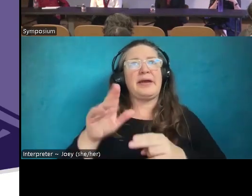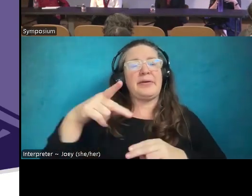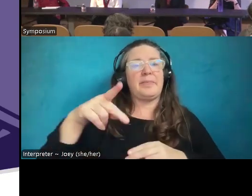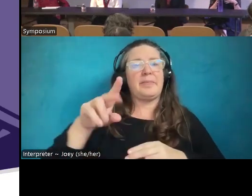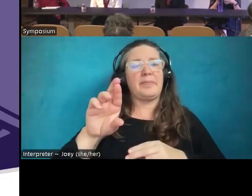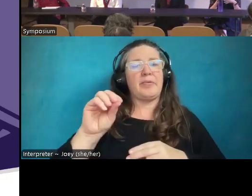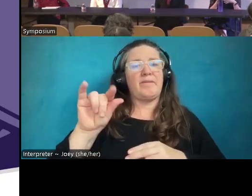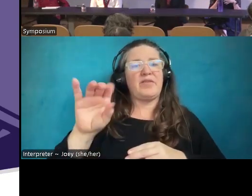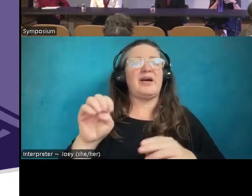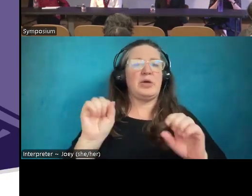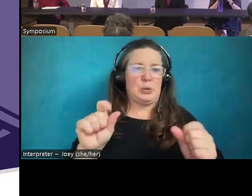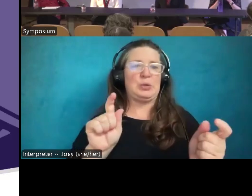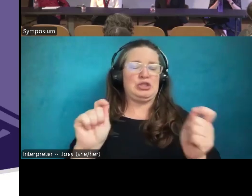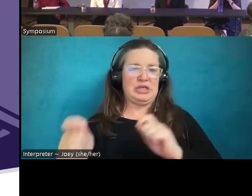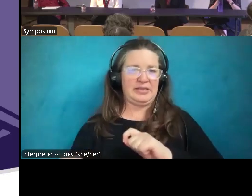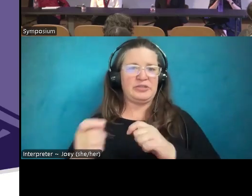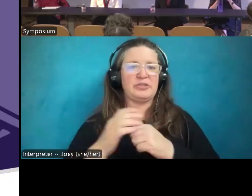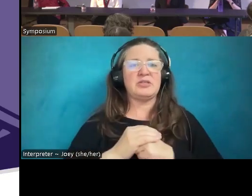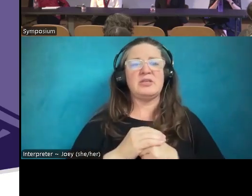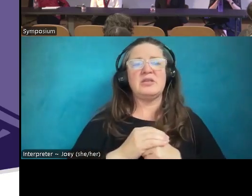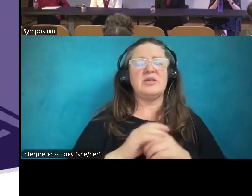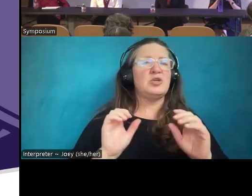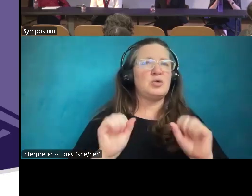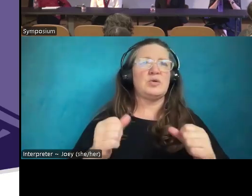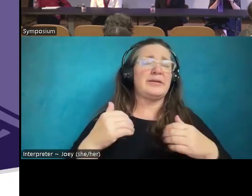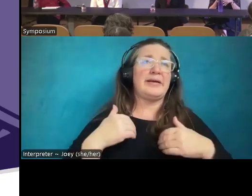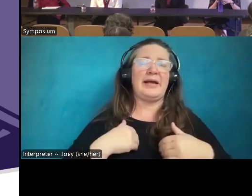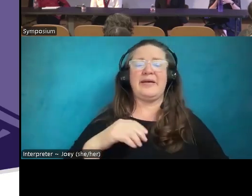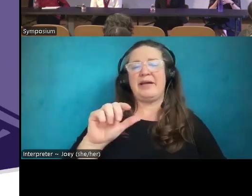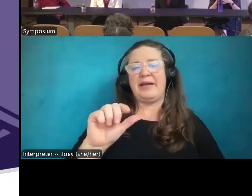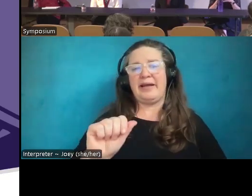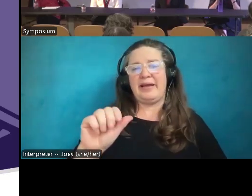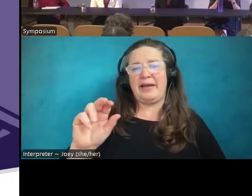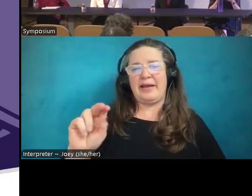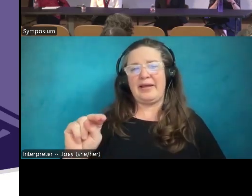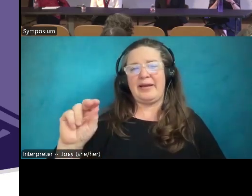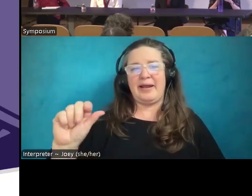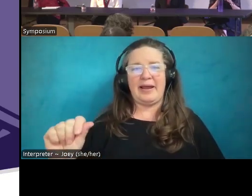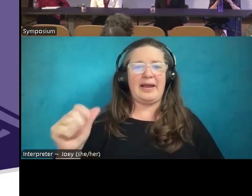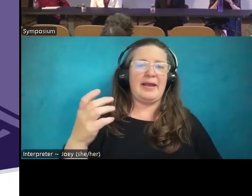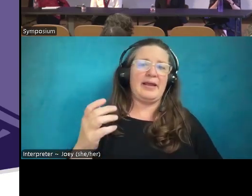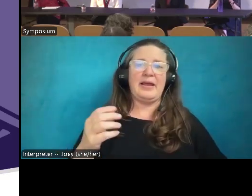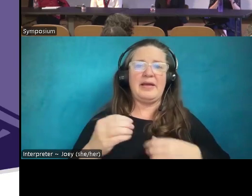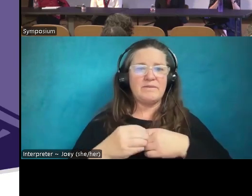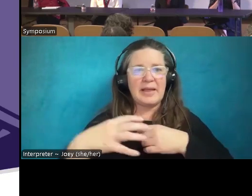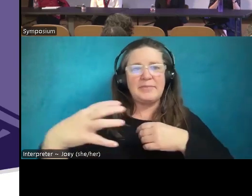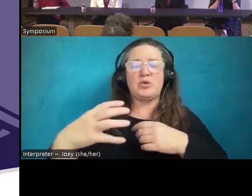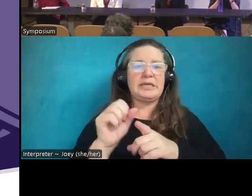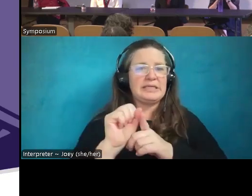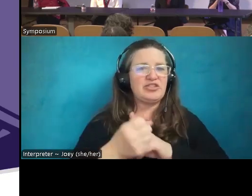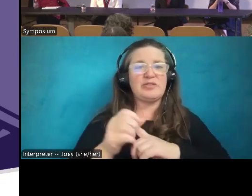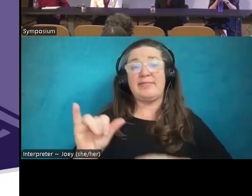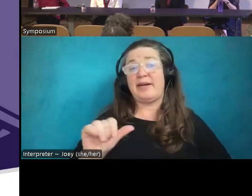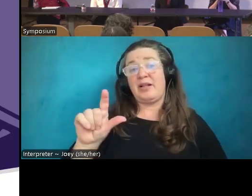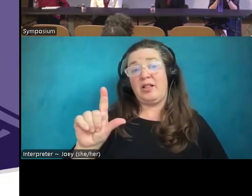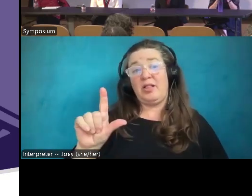underlying inflammatory condition, like an ANA-associated connective tissue disease like lupus, for example, once they